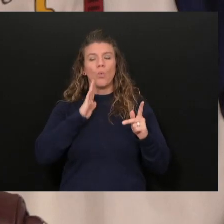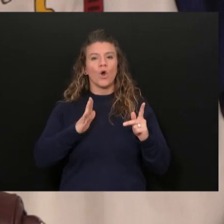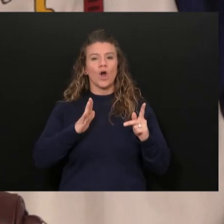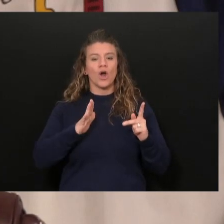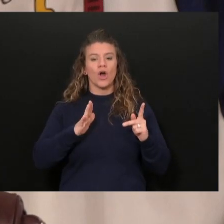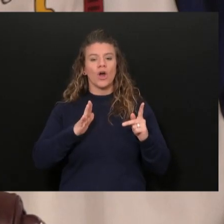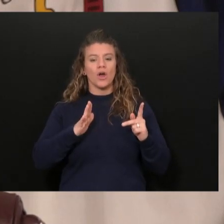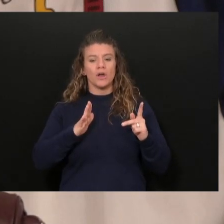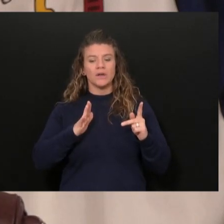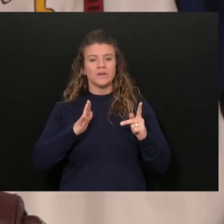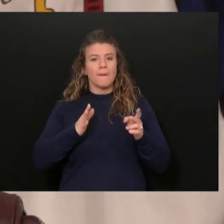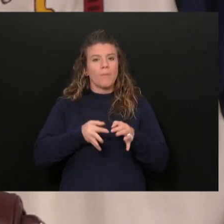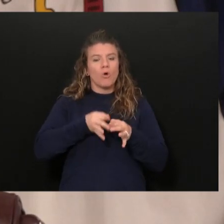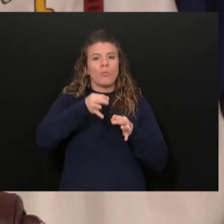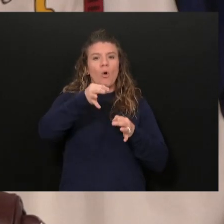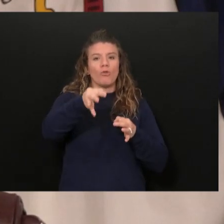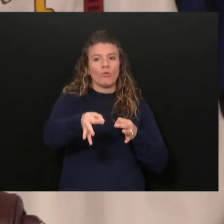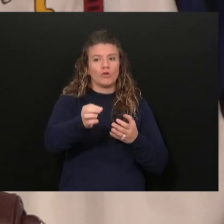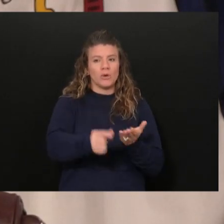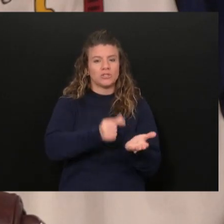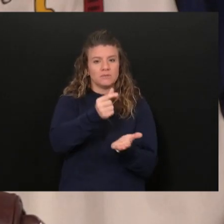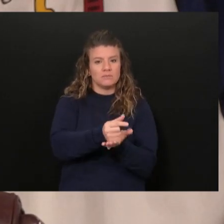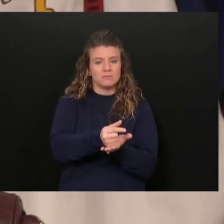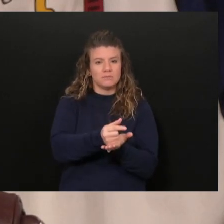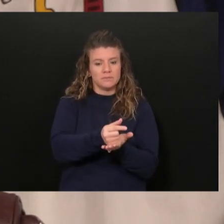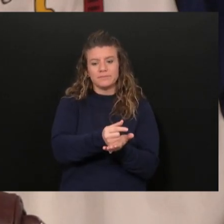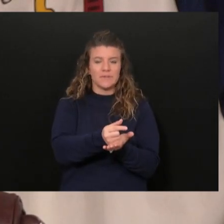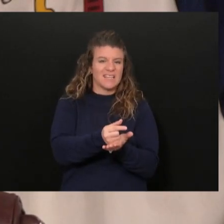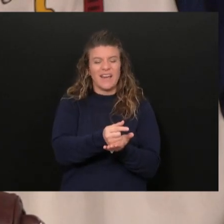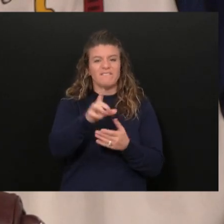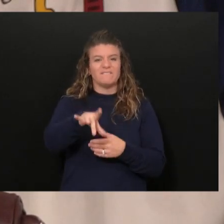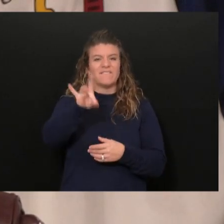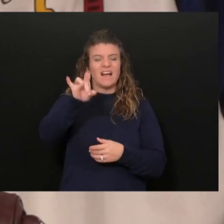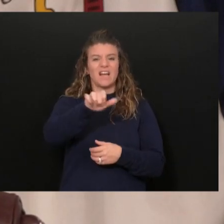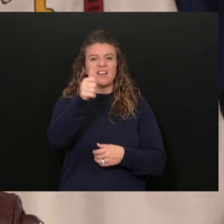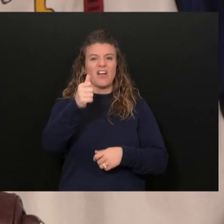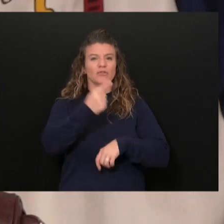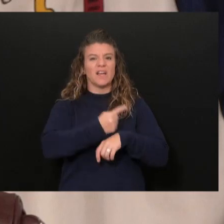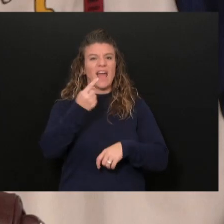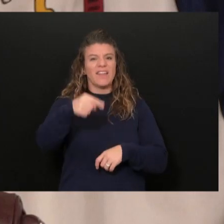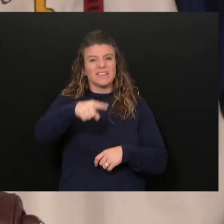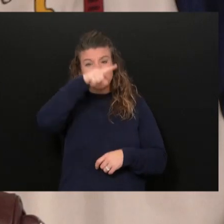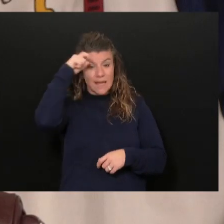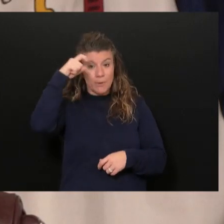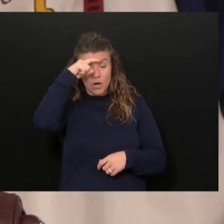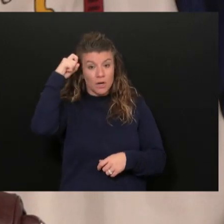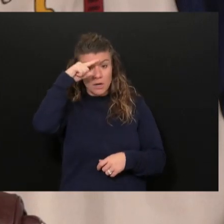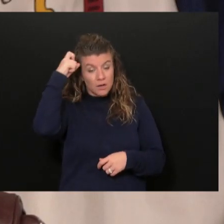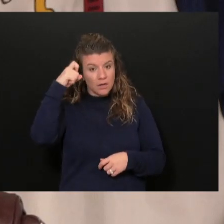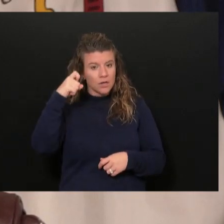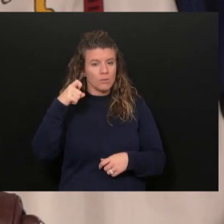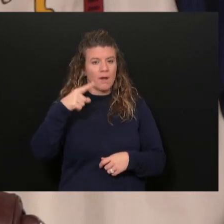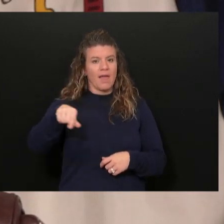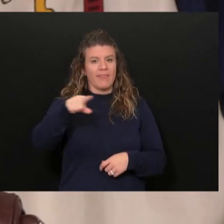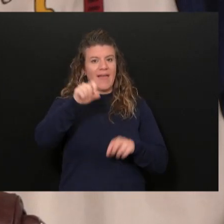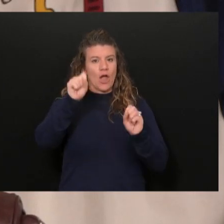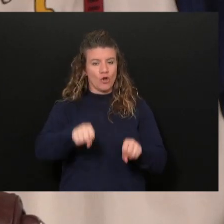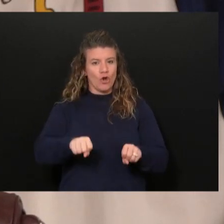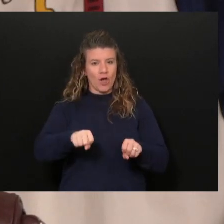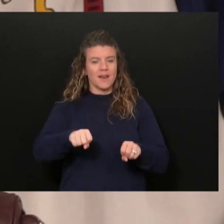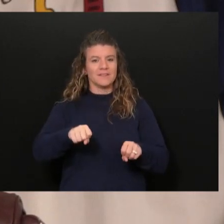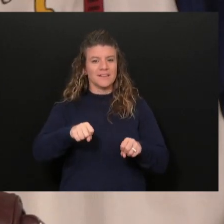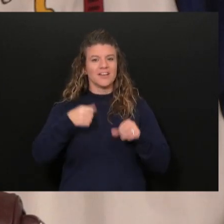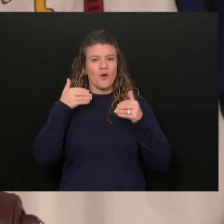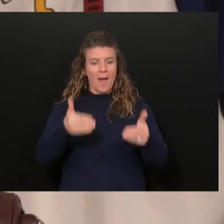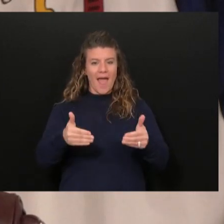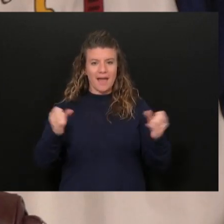greatly postpone their graduations and look for a time maybe in the summer where they could bring those graduates